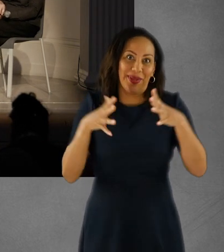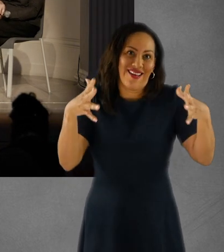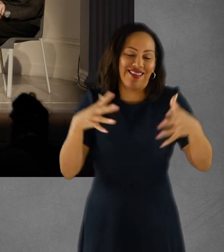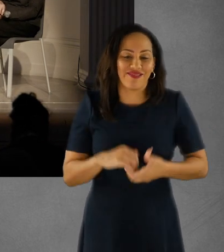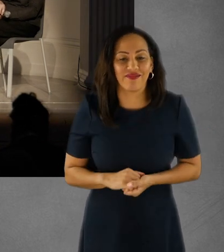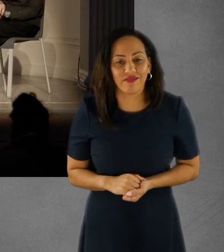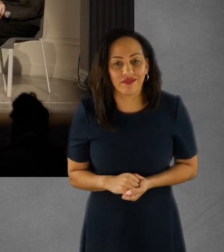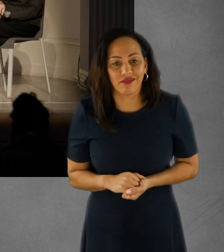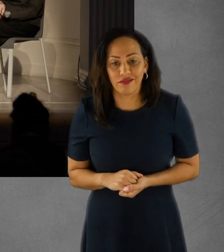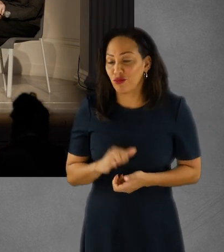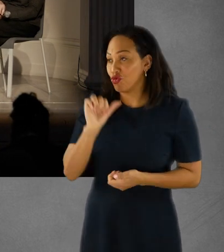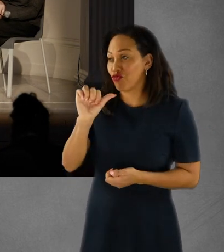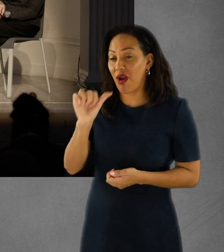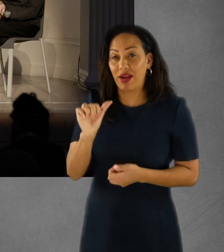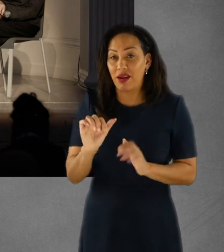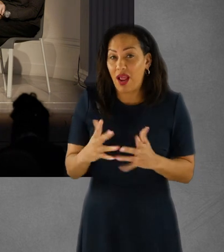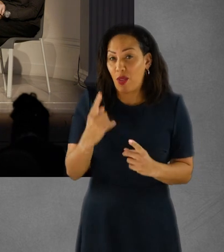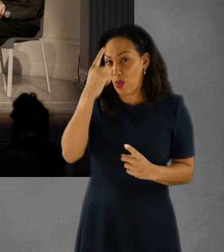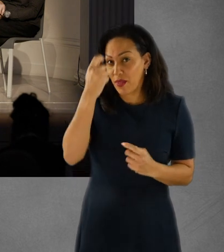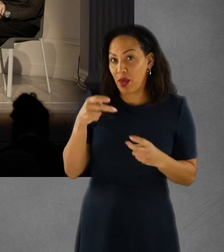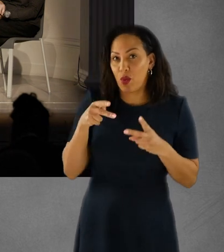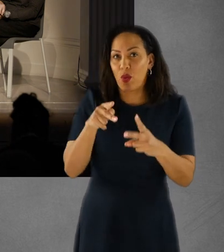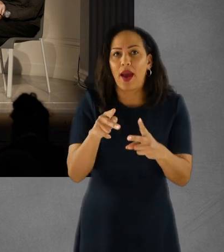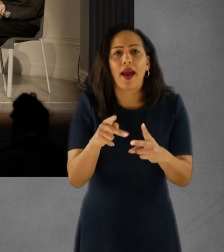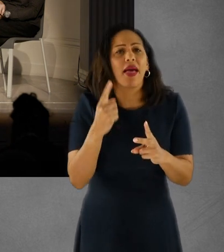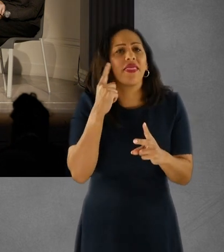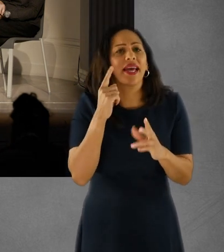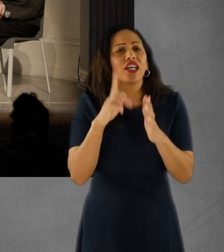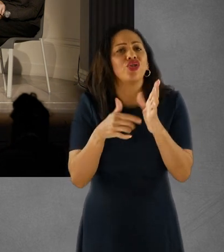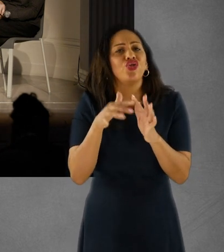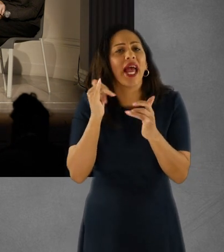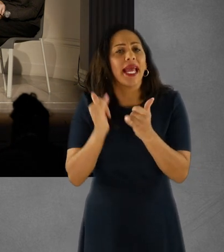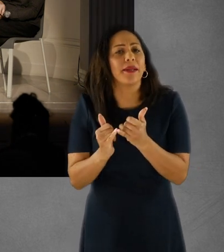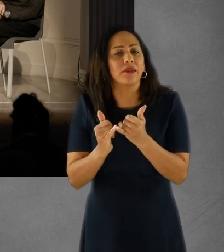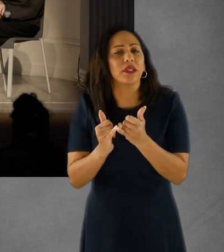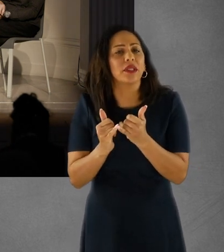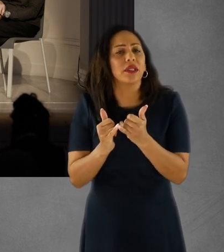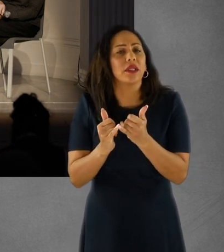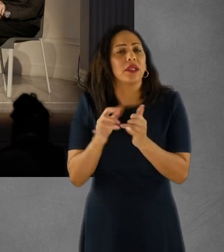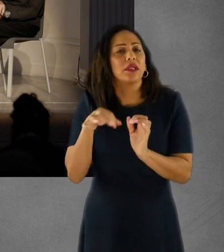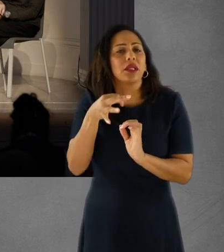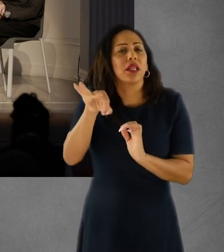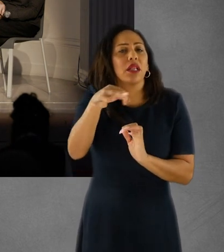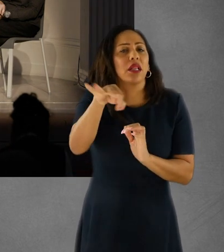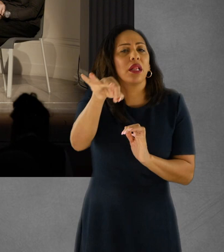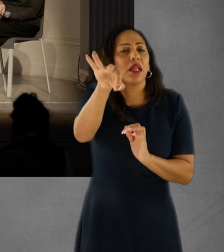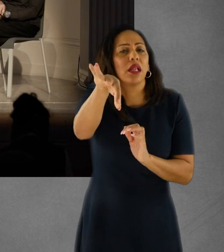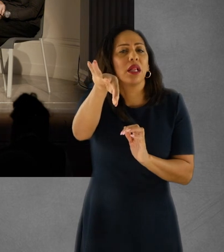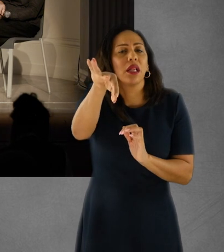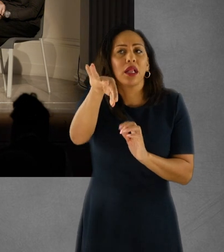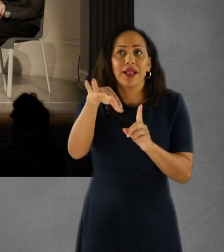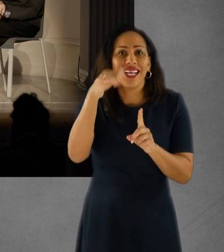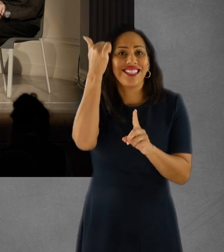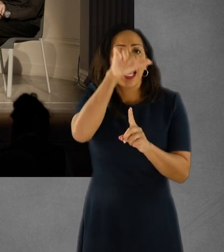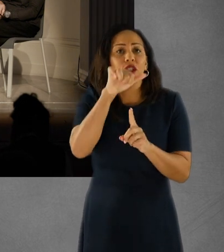hadn't thought of it like that way. To come back with maybe what James was alluding at is that when he spoke about intelligence is not in